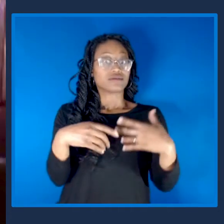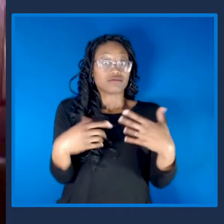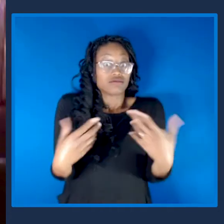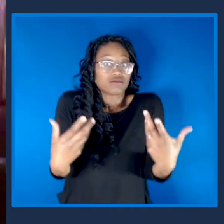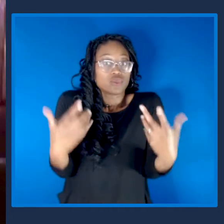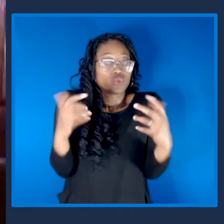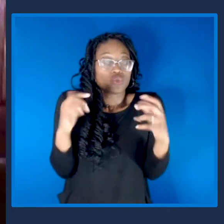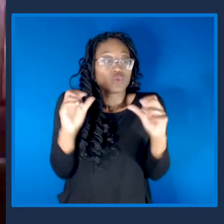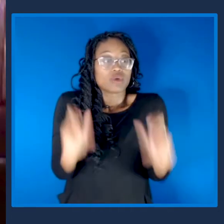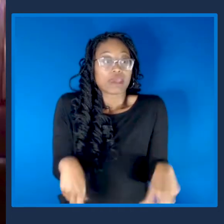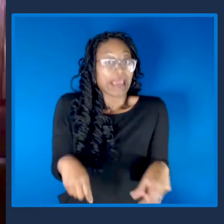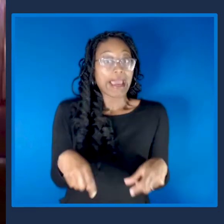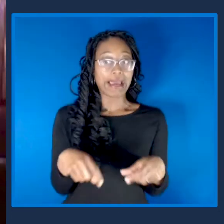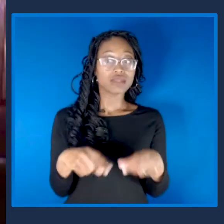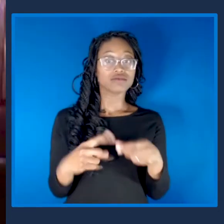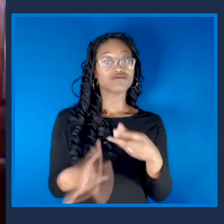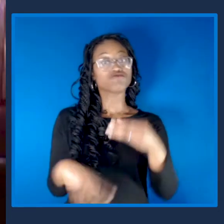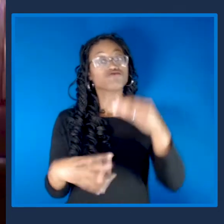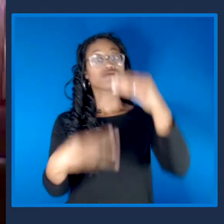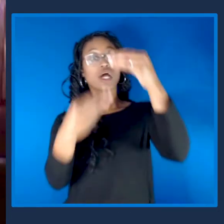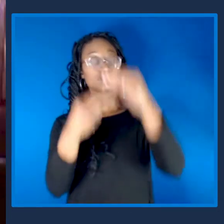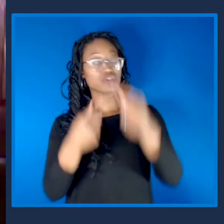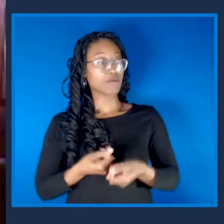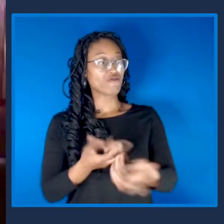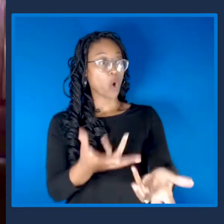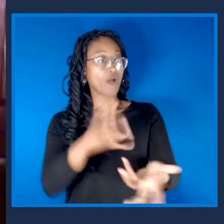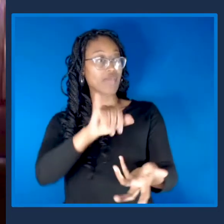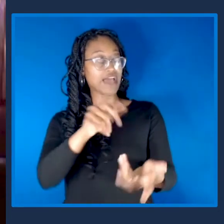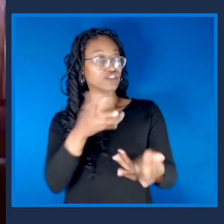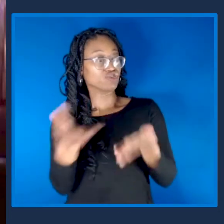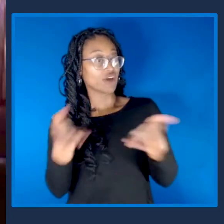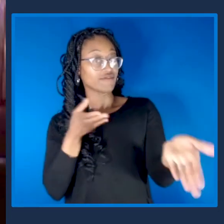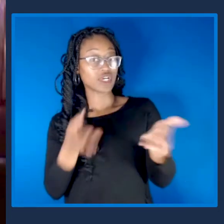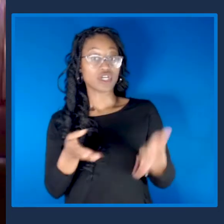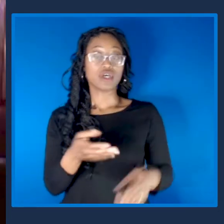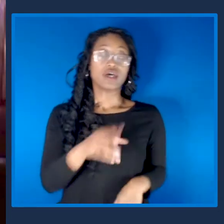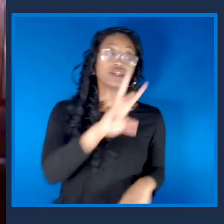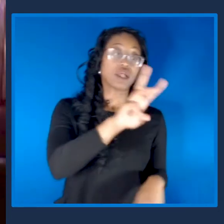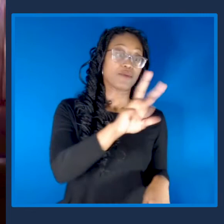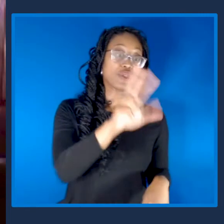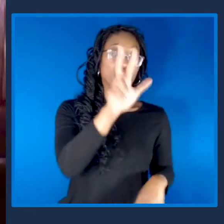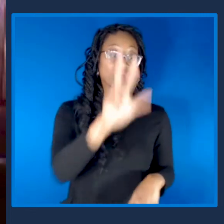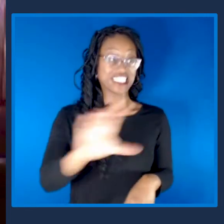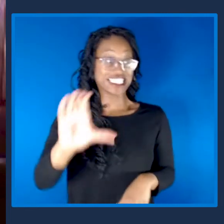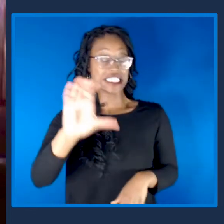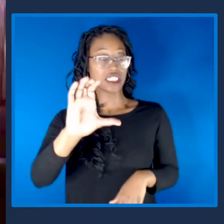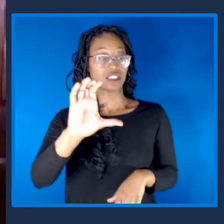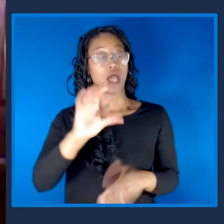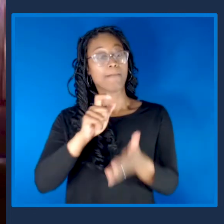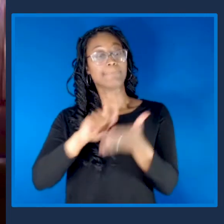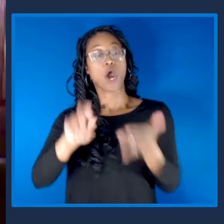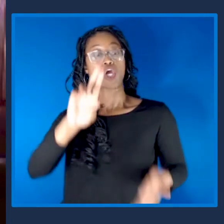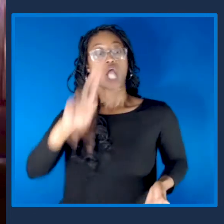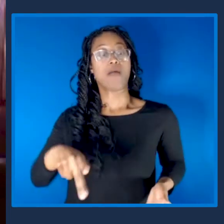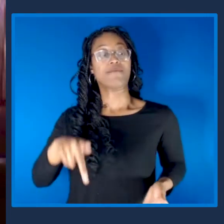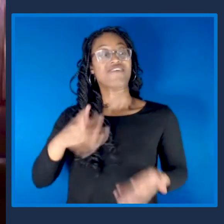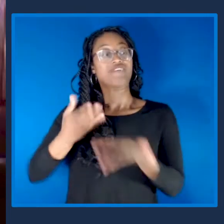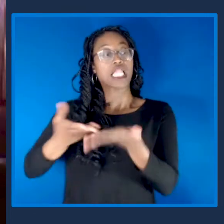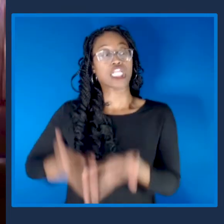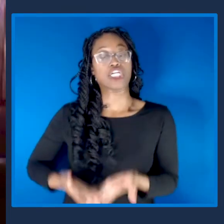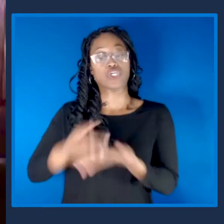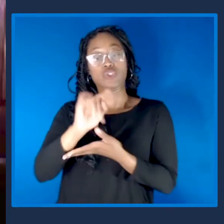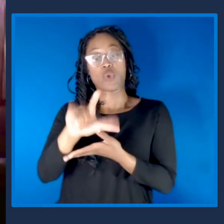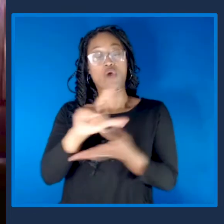perform this service. You can use the W3C's markup validation tool, which we've linked